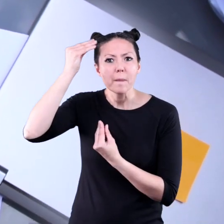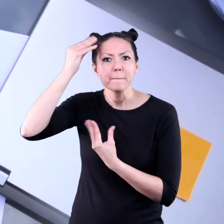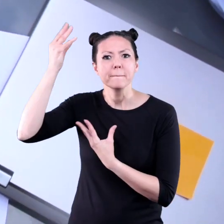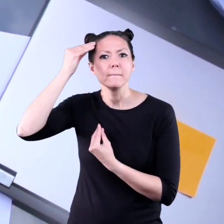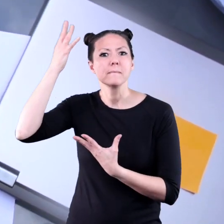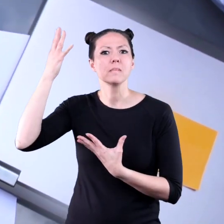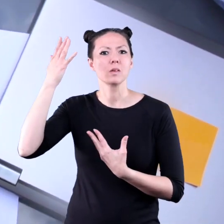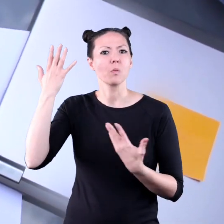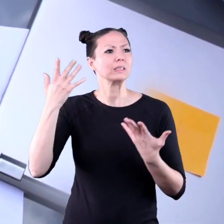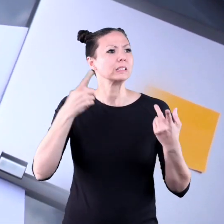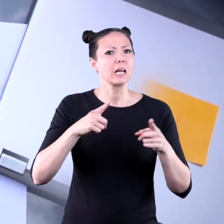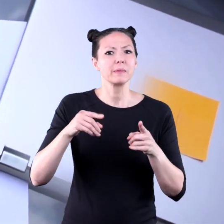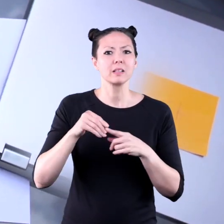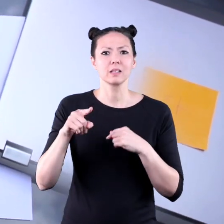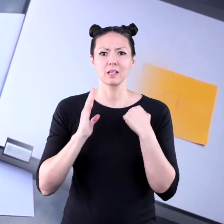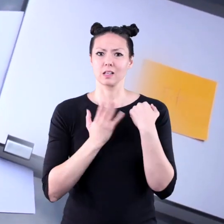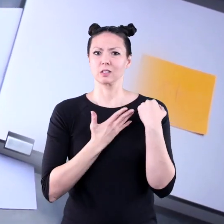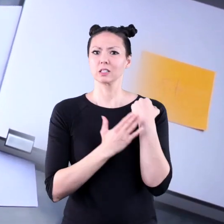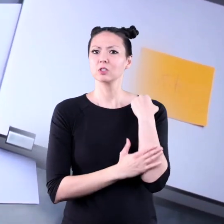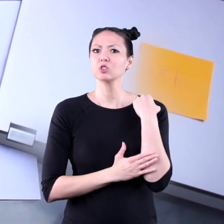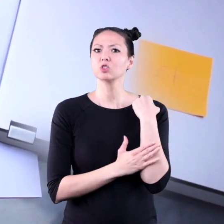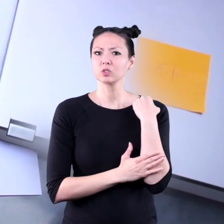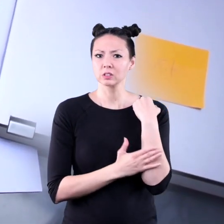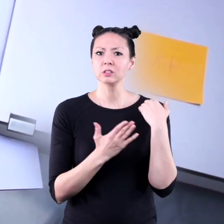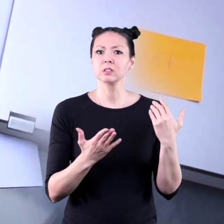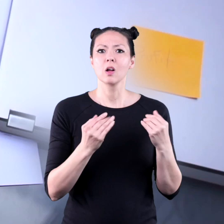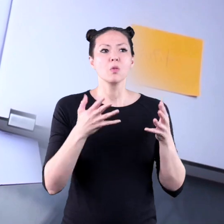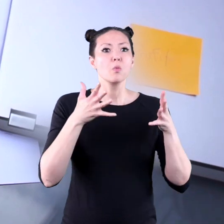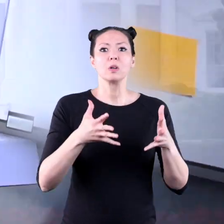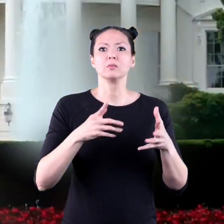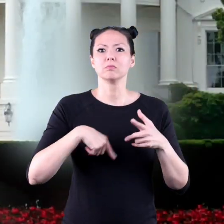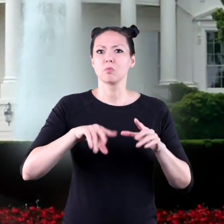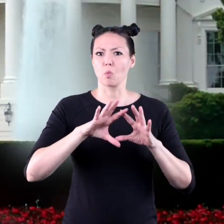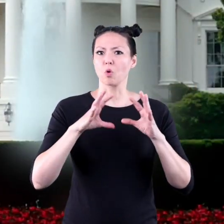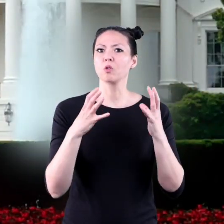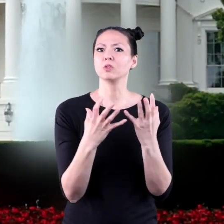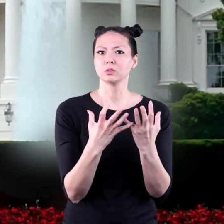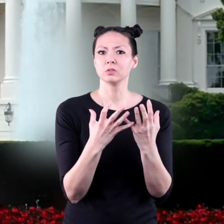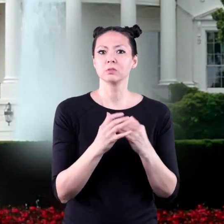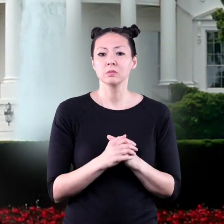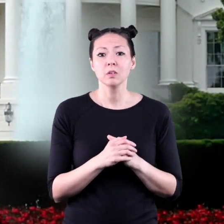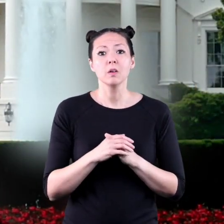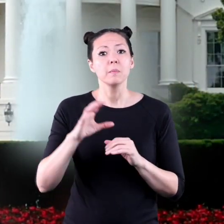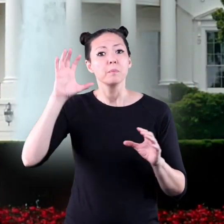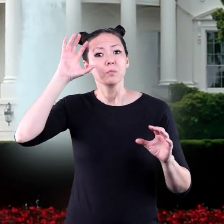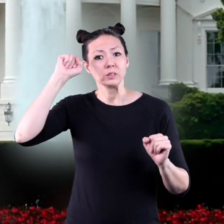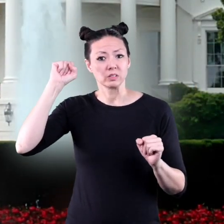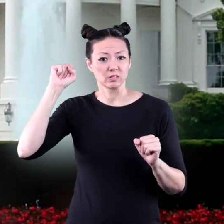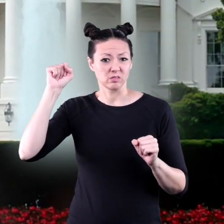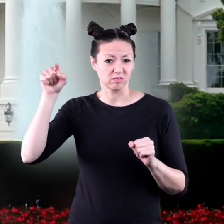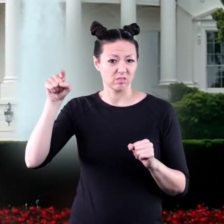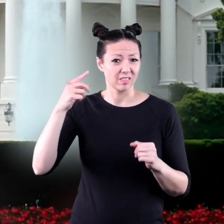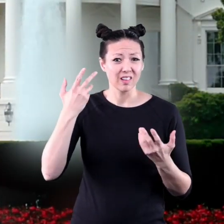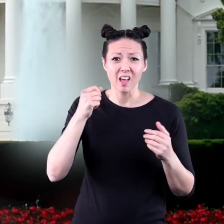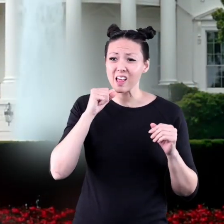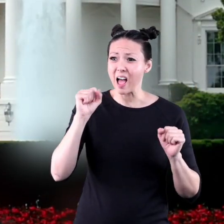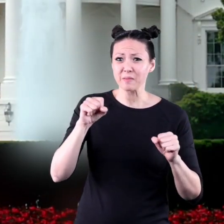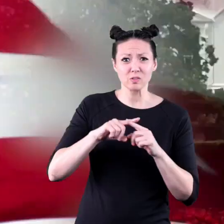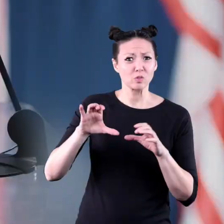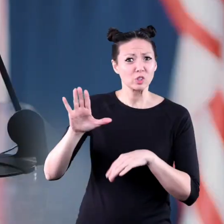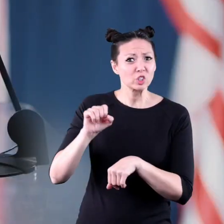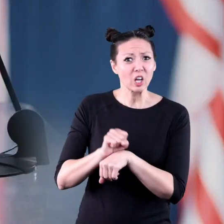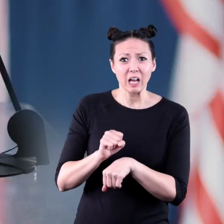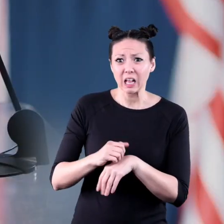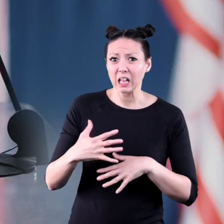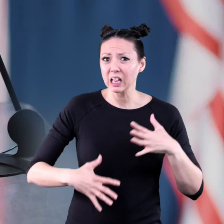that are happening in the country and the rest of the world. If the President is ever not able to do his or her job,